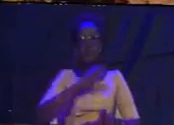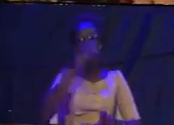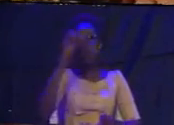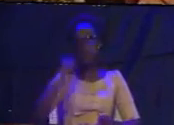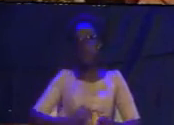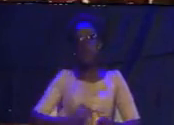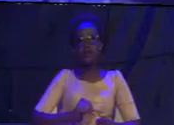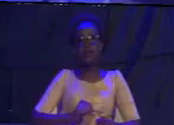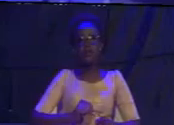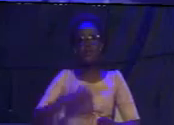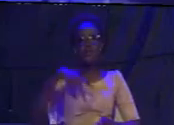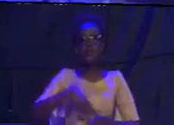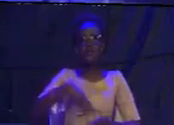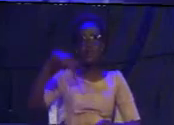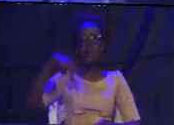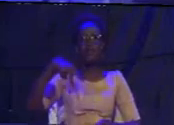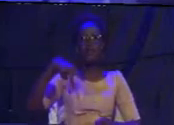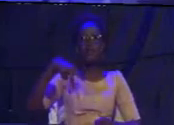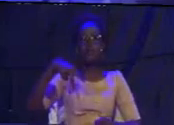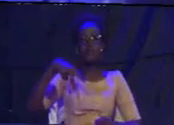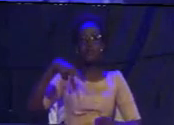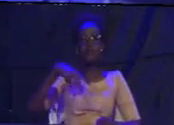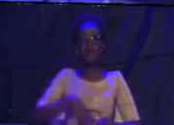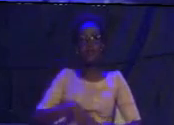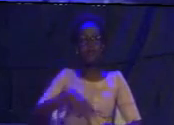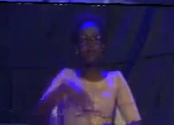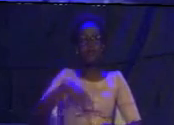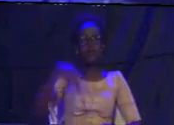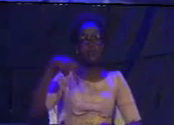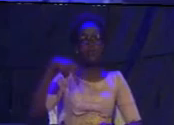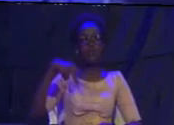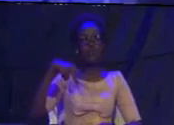Africa. Africa. Haguruka. Arise.